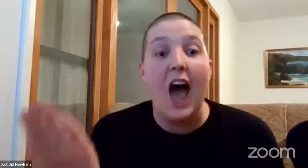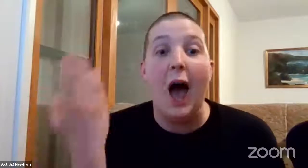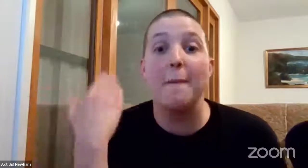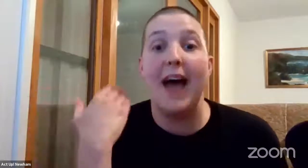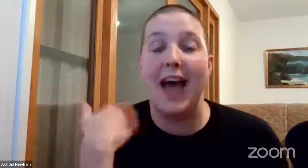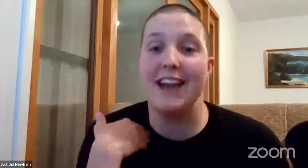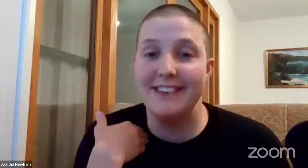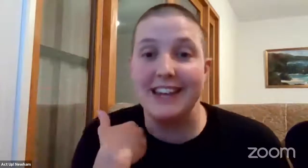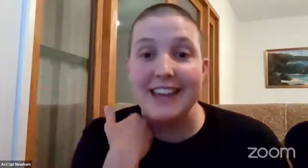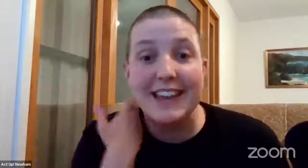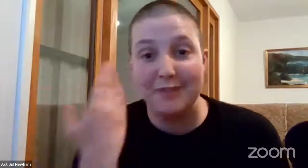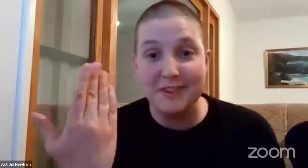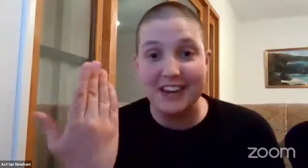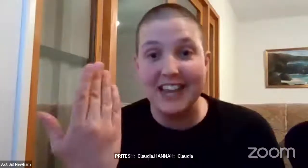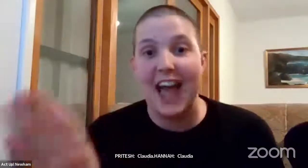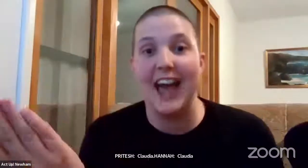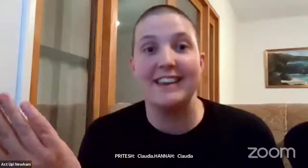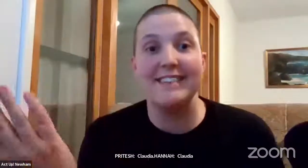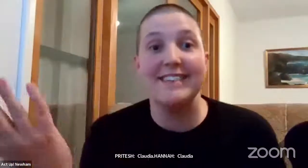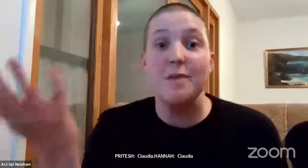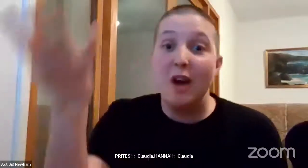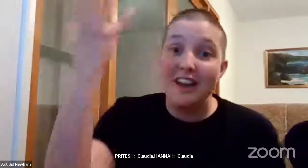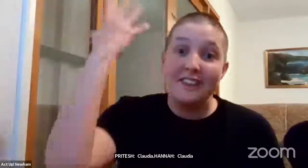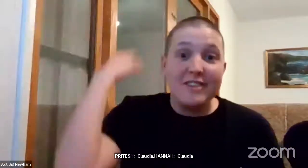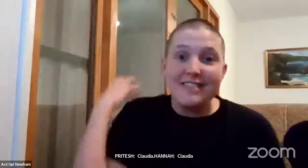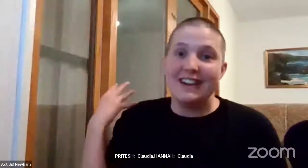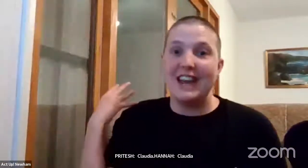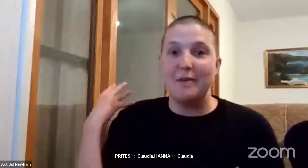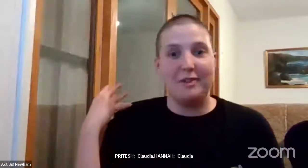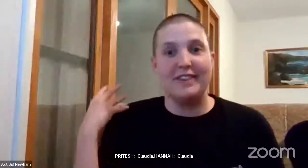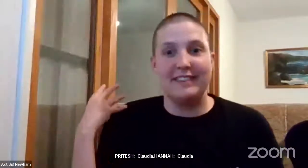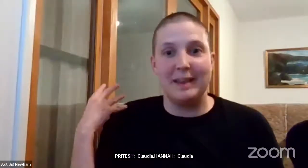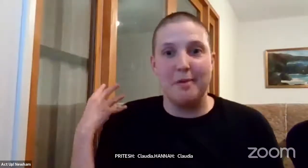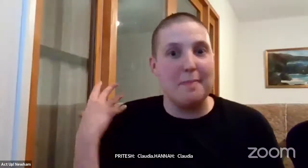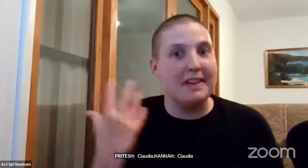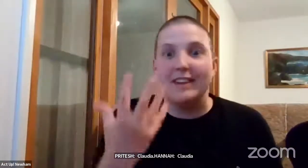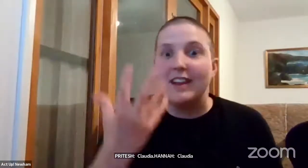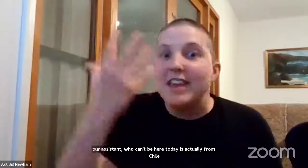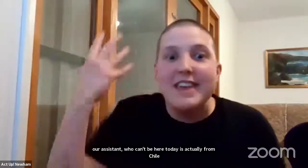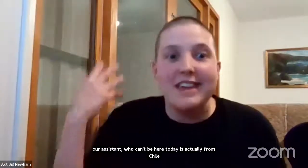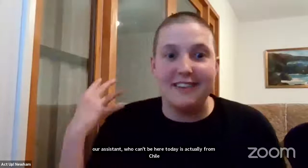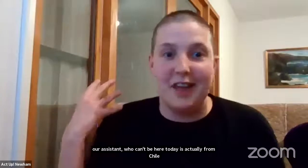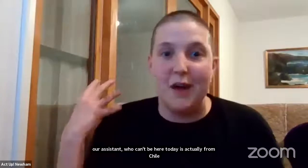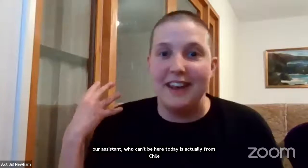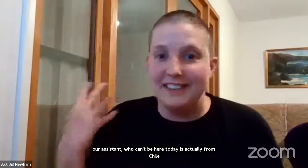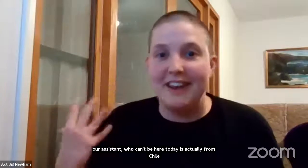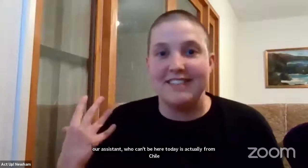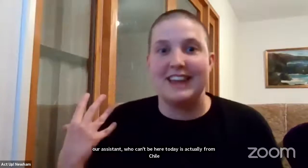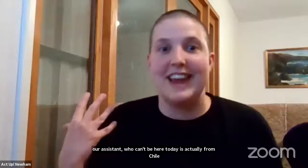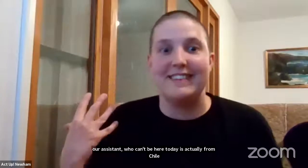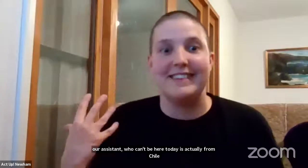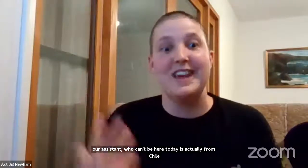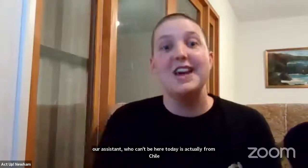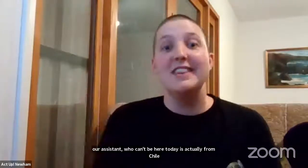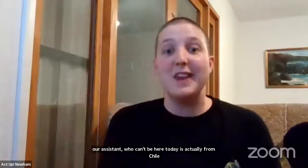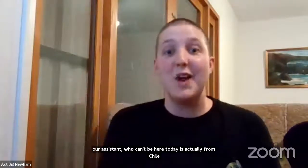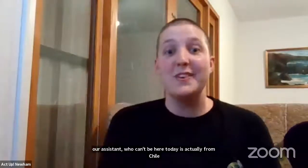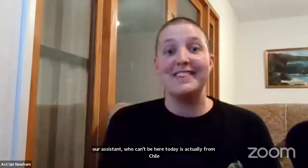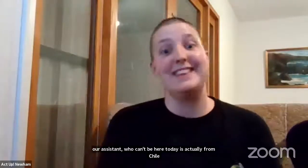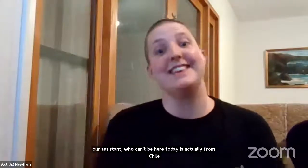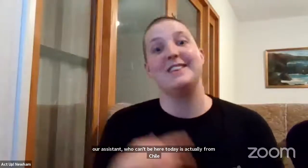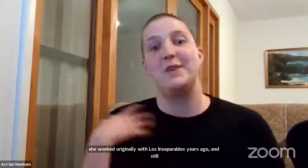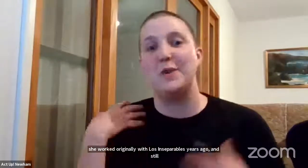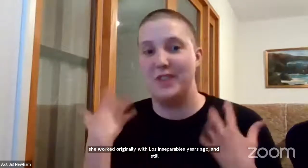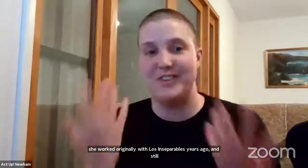today, actually is from Chile, and she worked originally with Los Inseparables years ago and still has that connection.